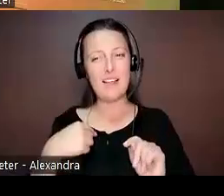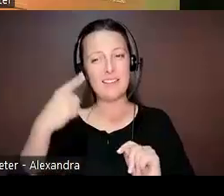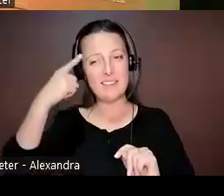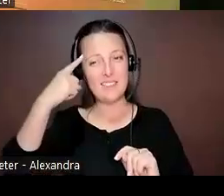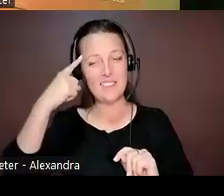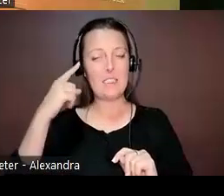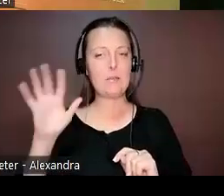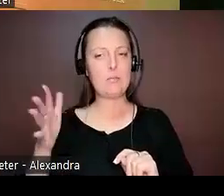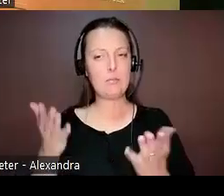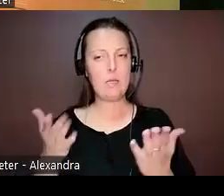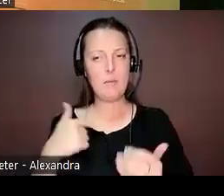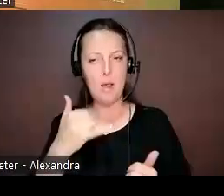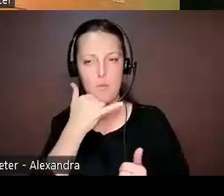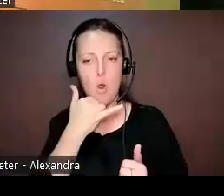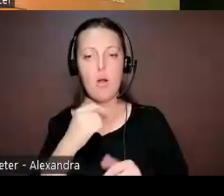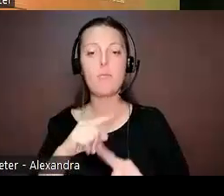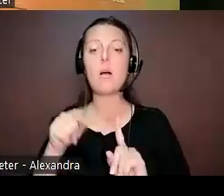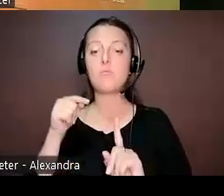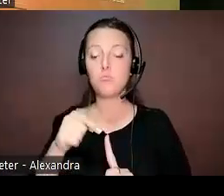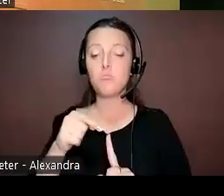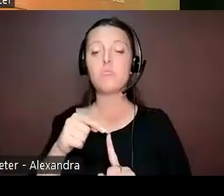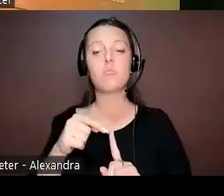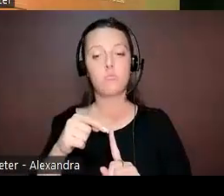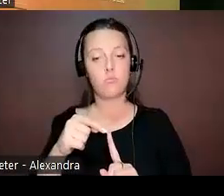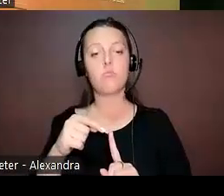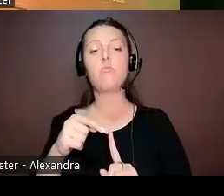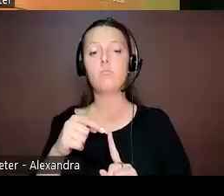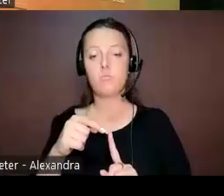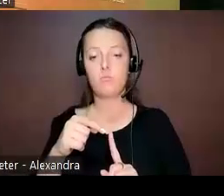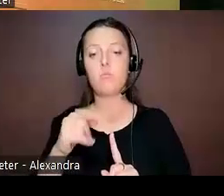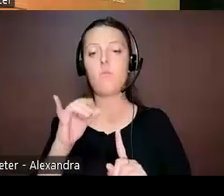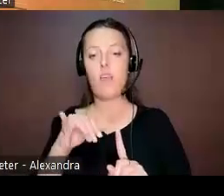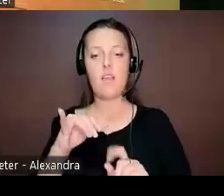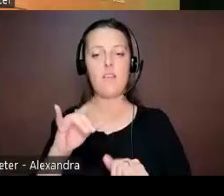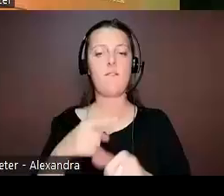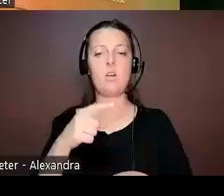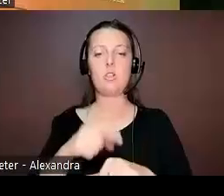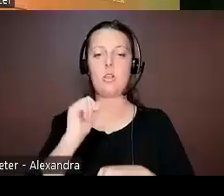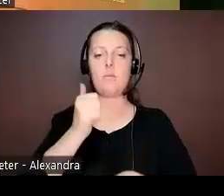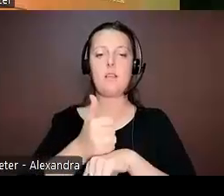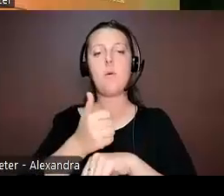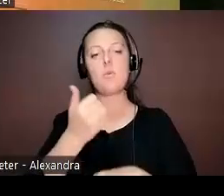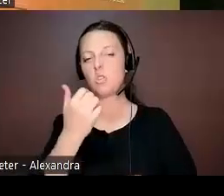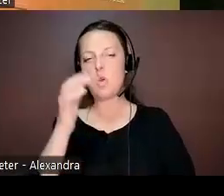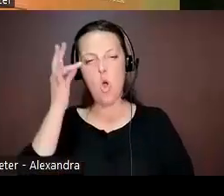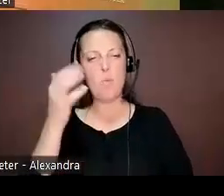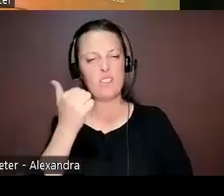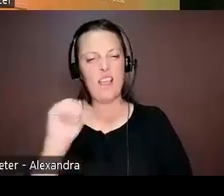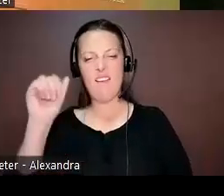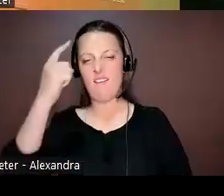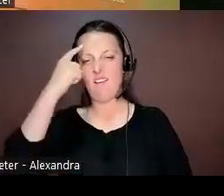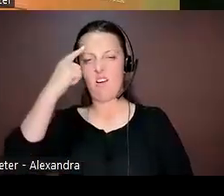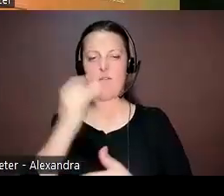established almost any cognitive impairment is a risk factor at baseline if you are going